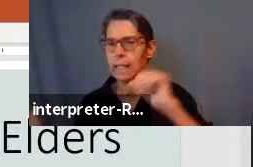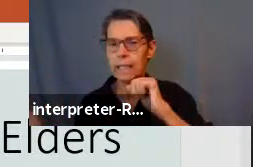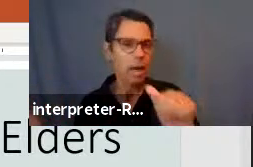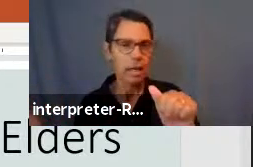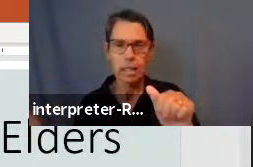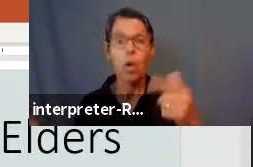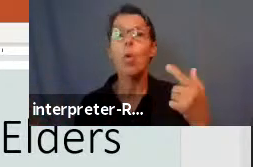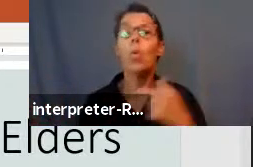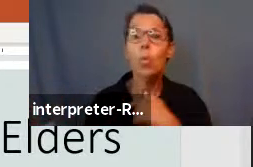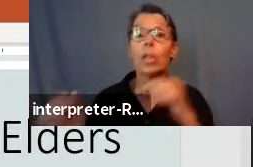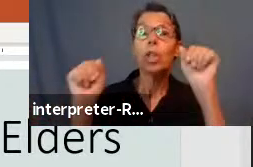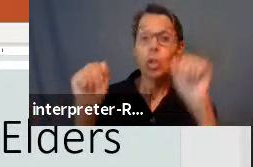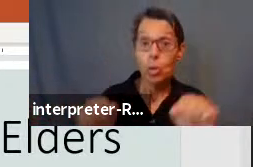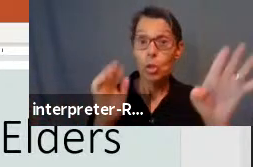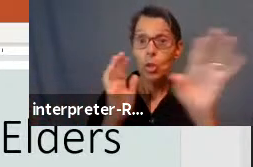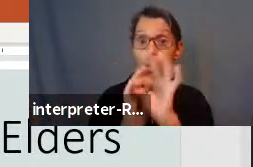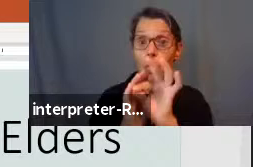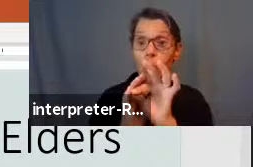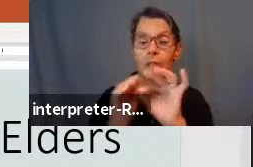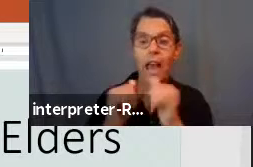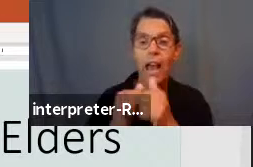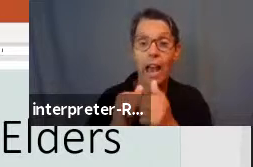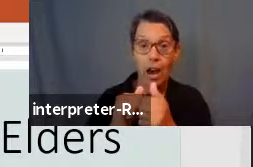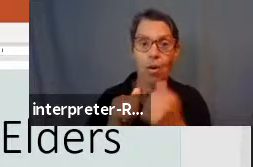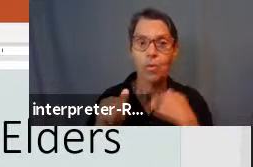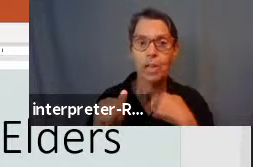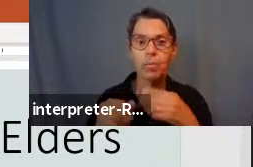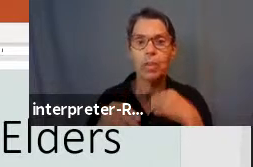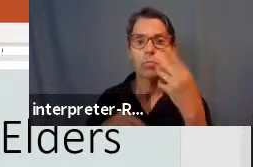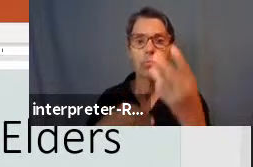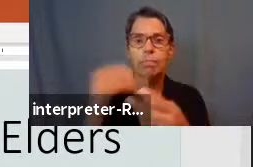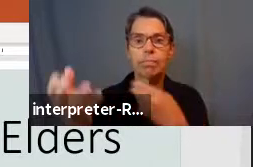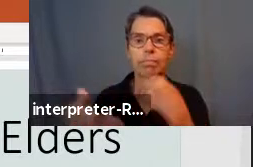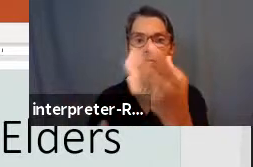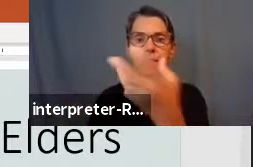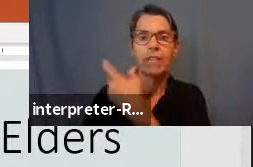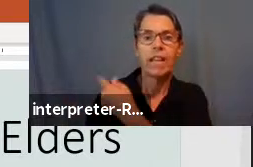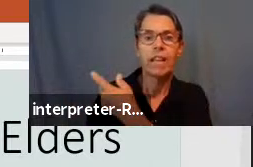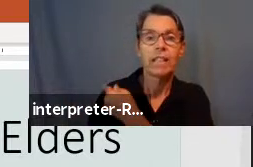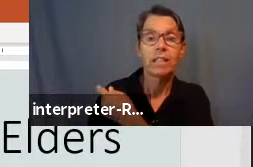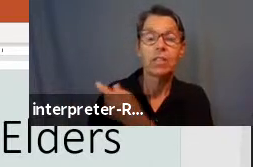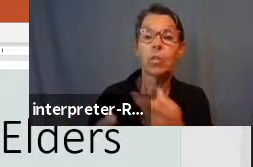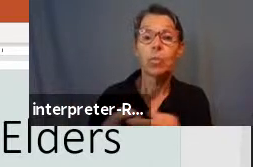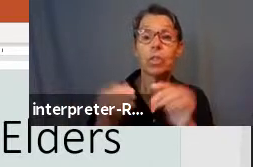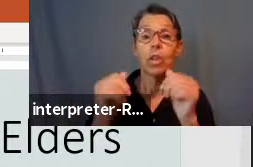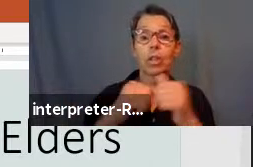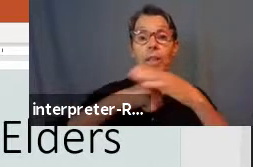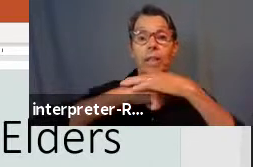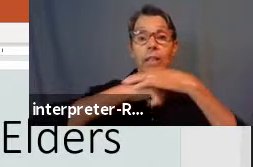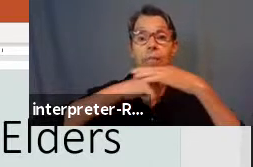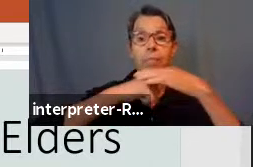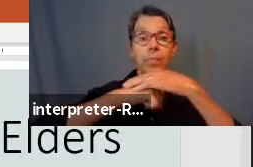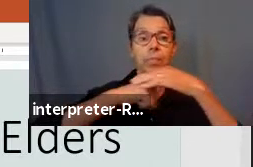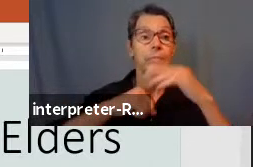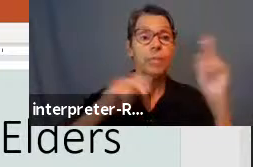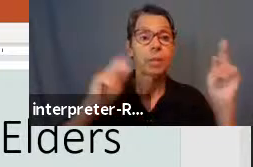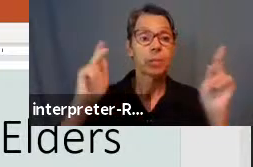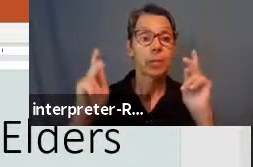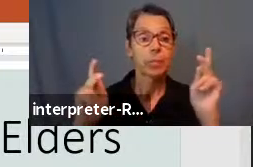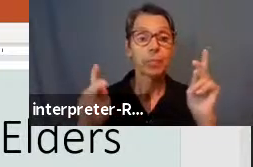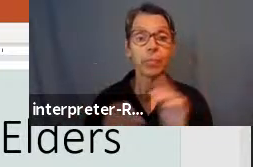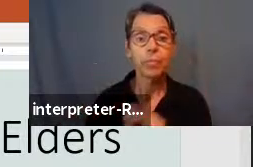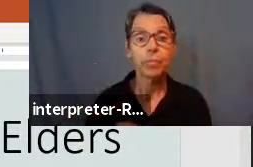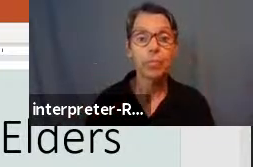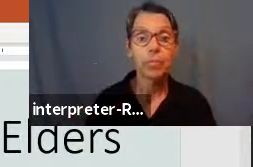kind of how we wanted to phase out our vaccines. And we did start with Native Americans. We were going to